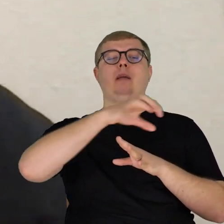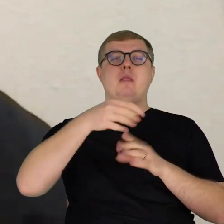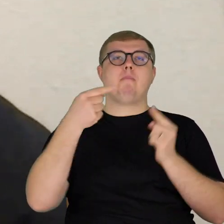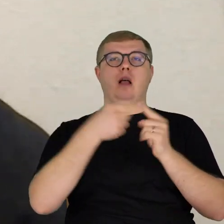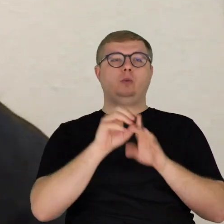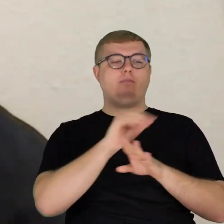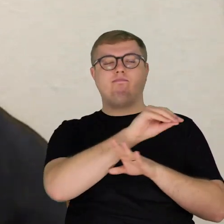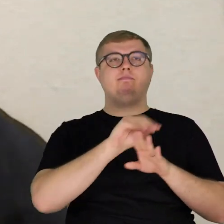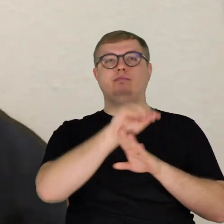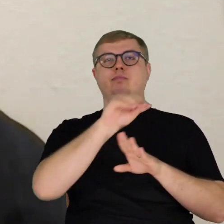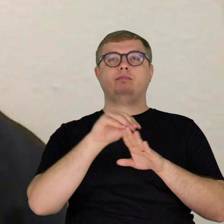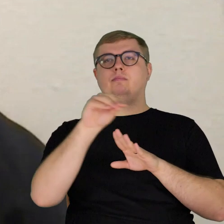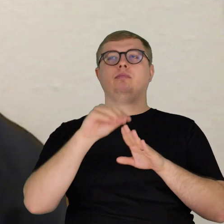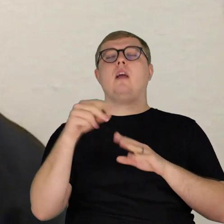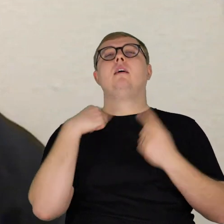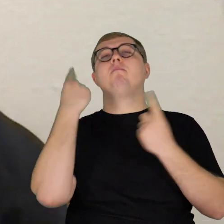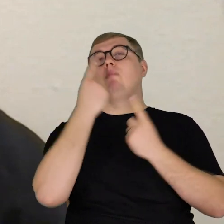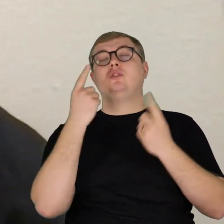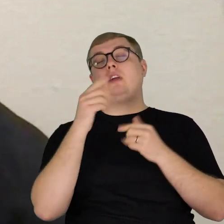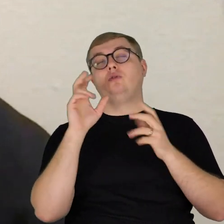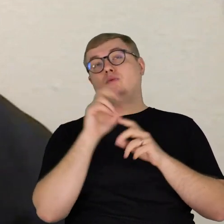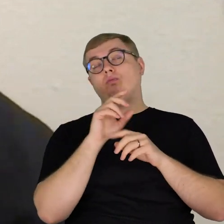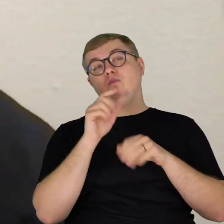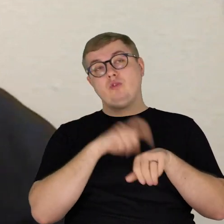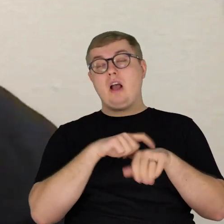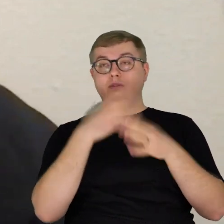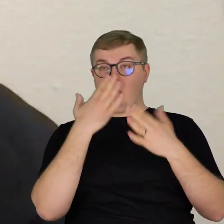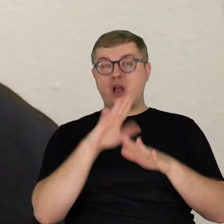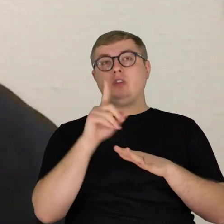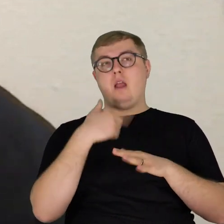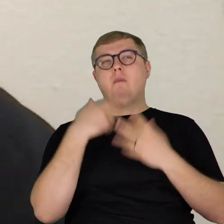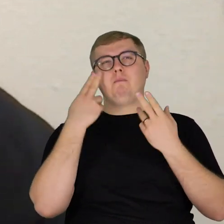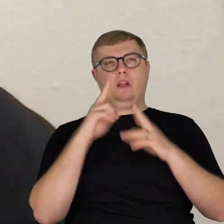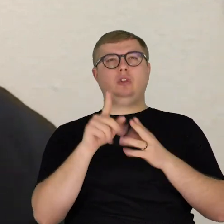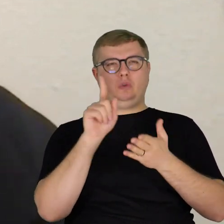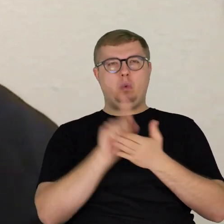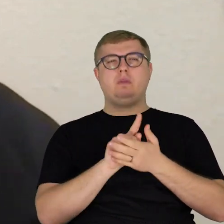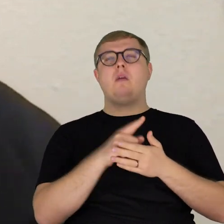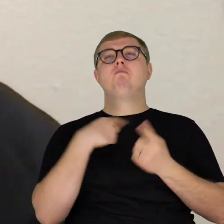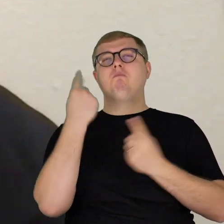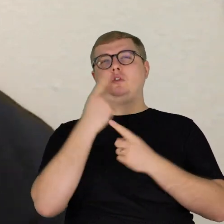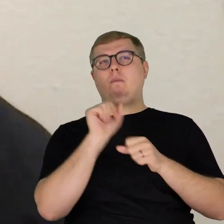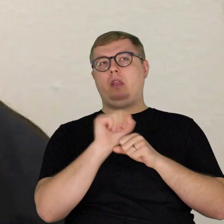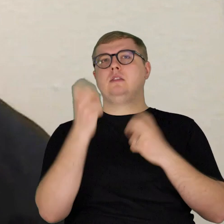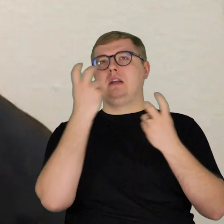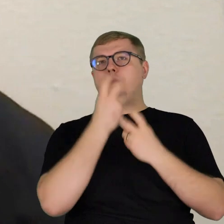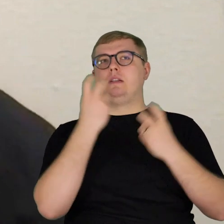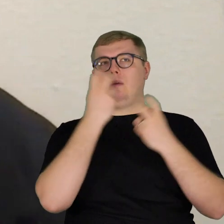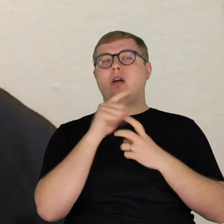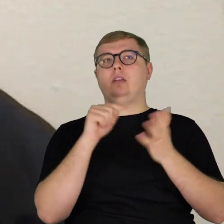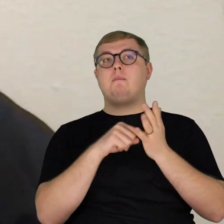And I think, I mean, time will show. I think there's interest, especially like in the